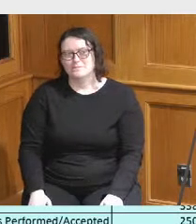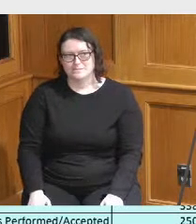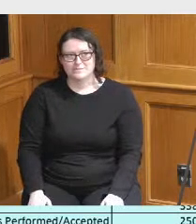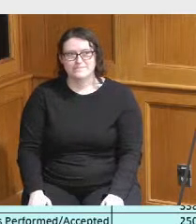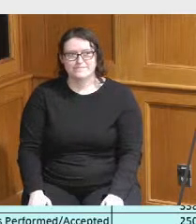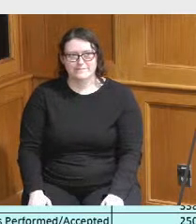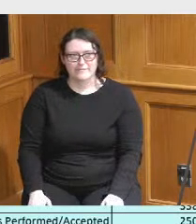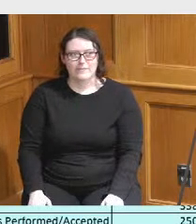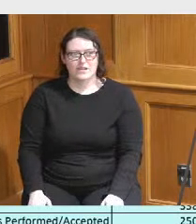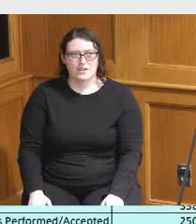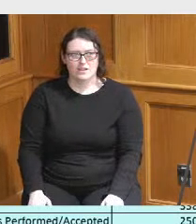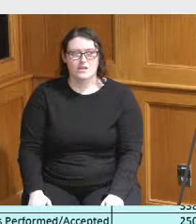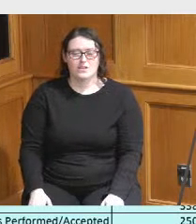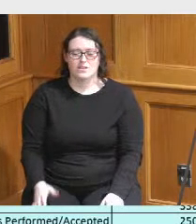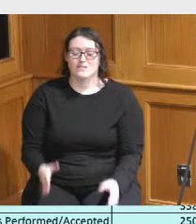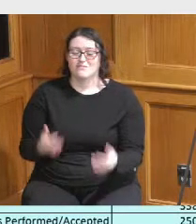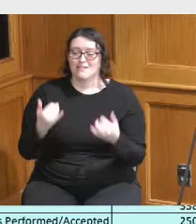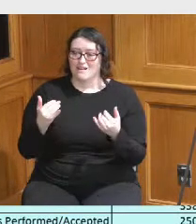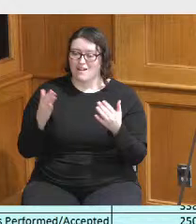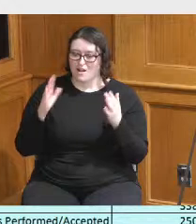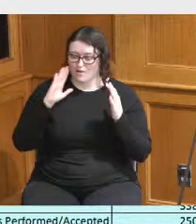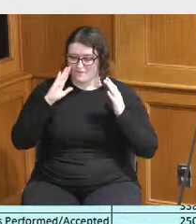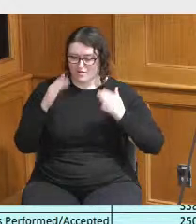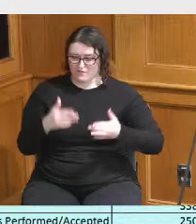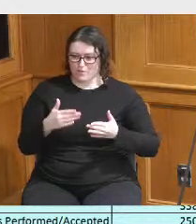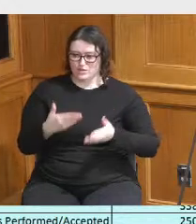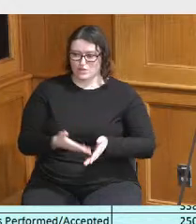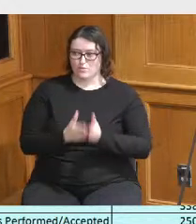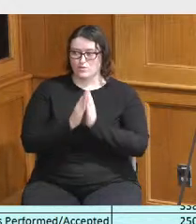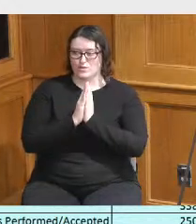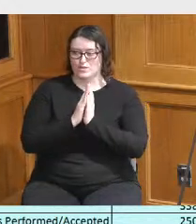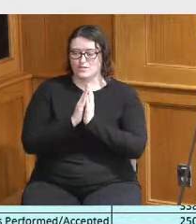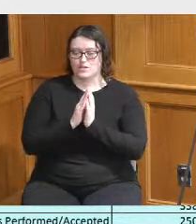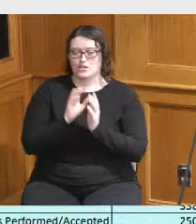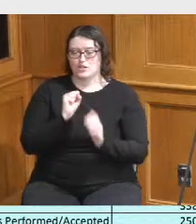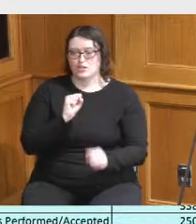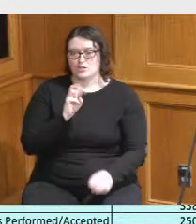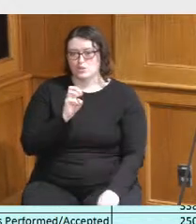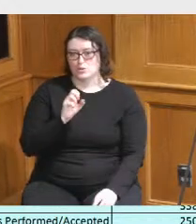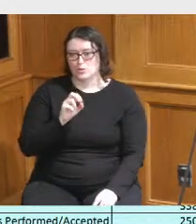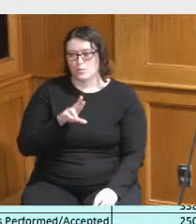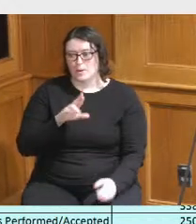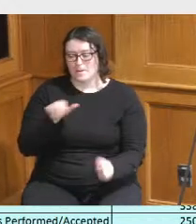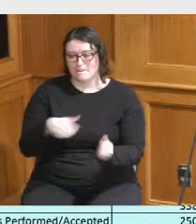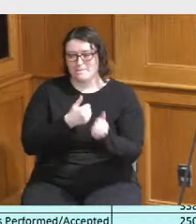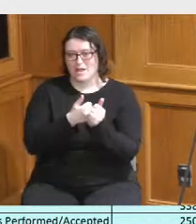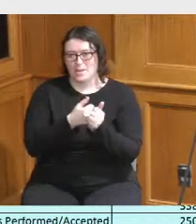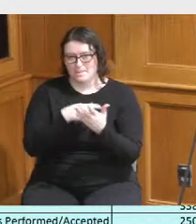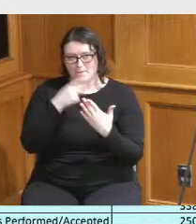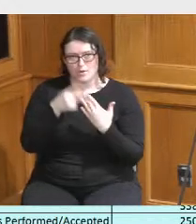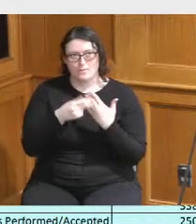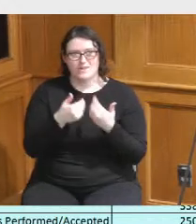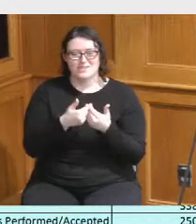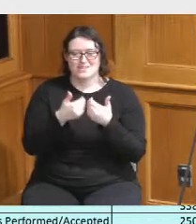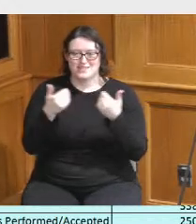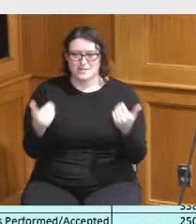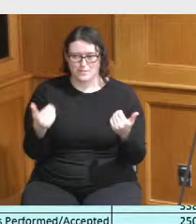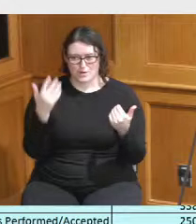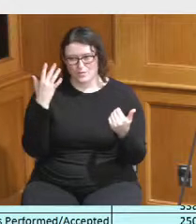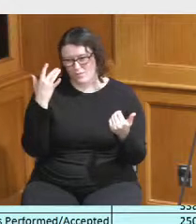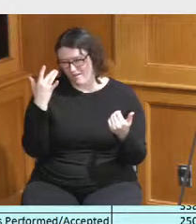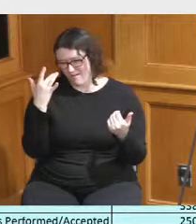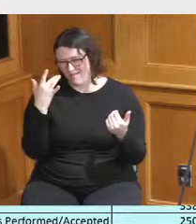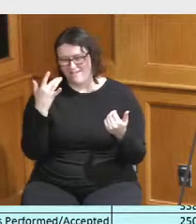And so then I want to turn to the request for the sewer backup program. So again, we separate that out from the overall operation and